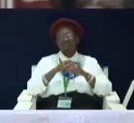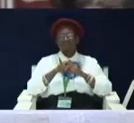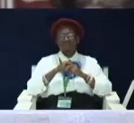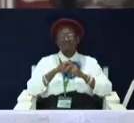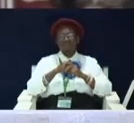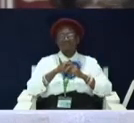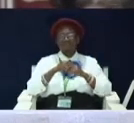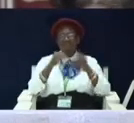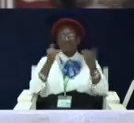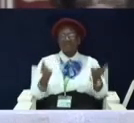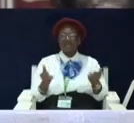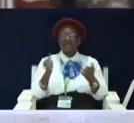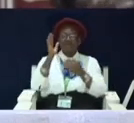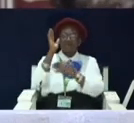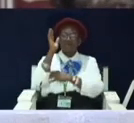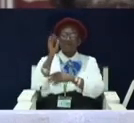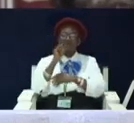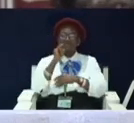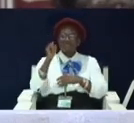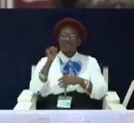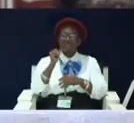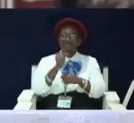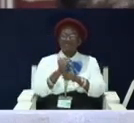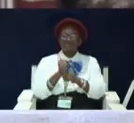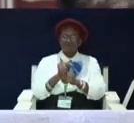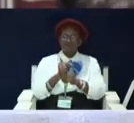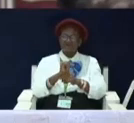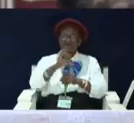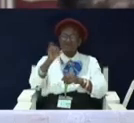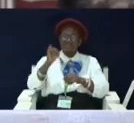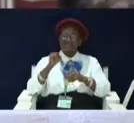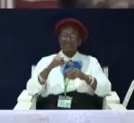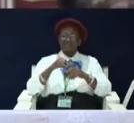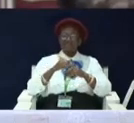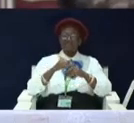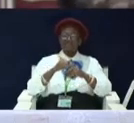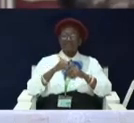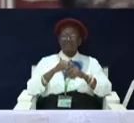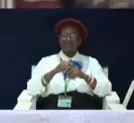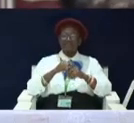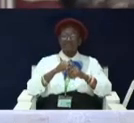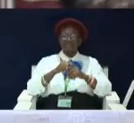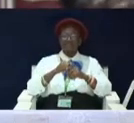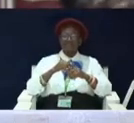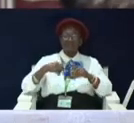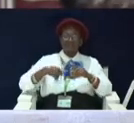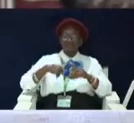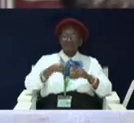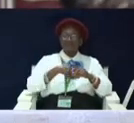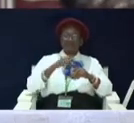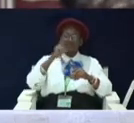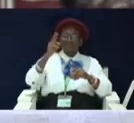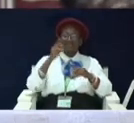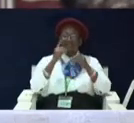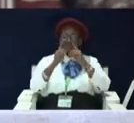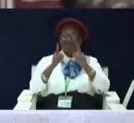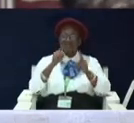Now God is sovereign. You know, we are talking of the God of